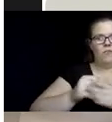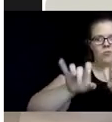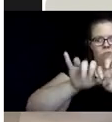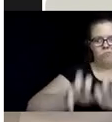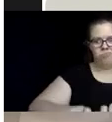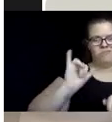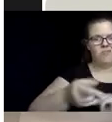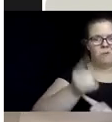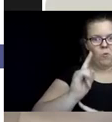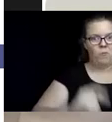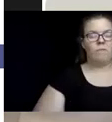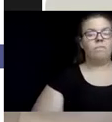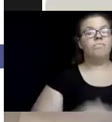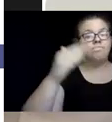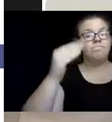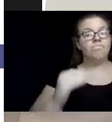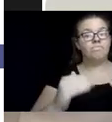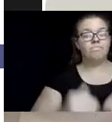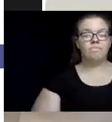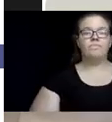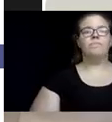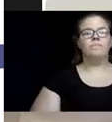them. Lori, next slide.